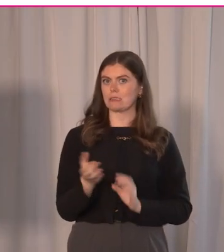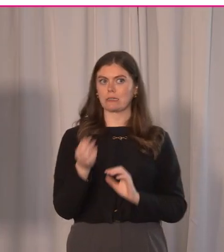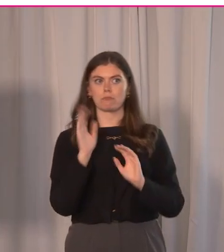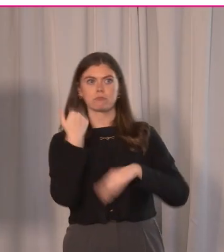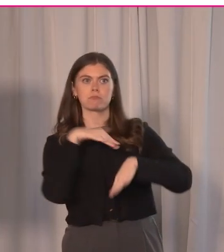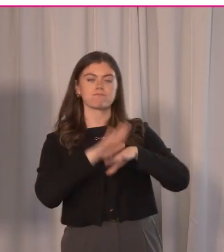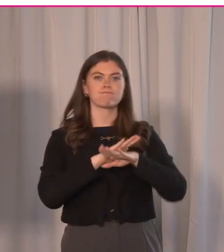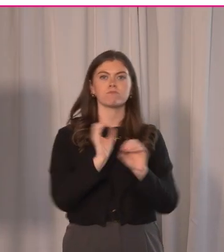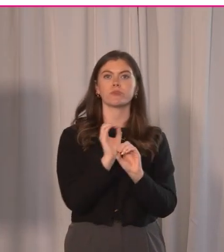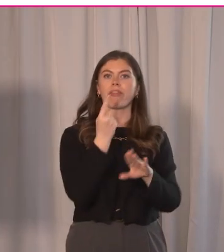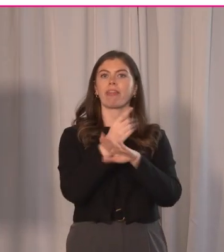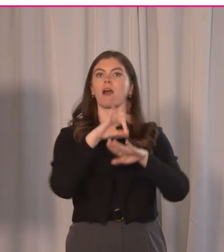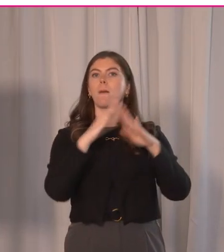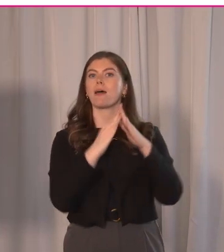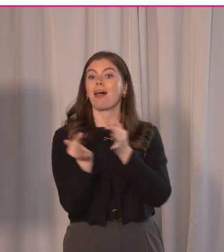hospital after the birth.